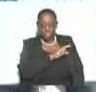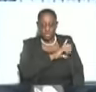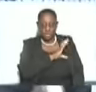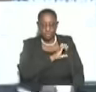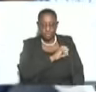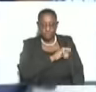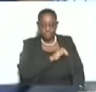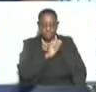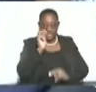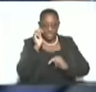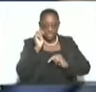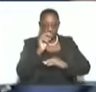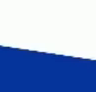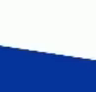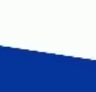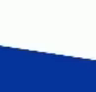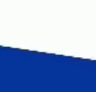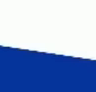The National Report.